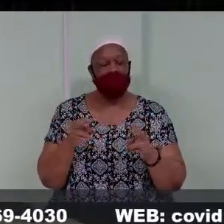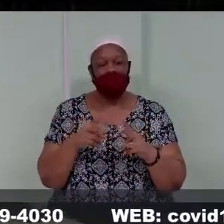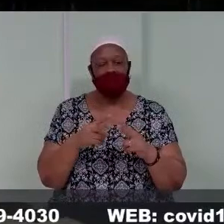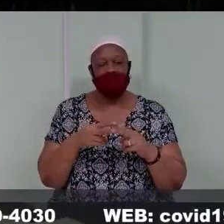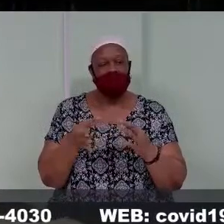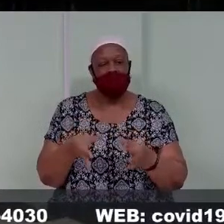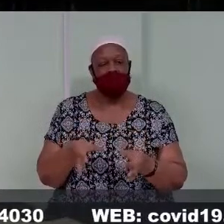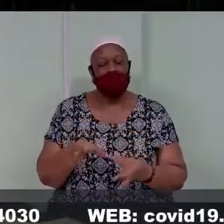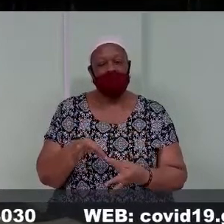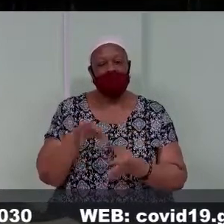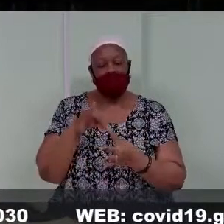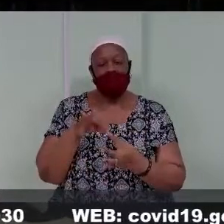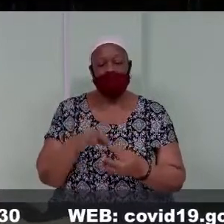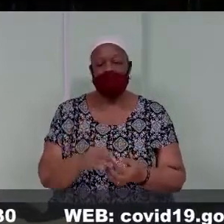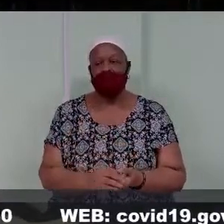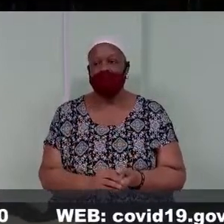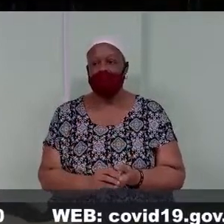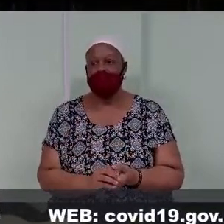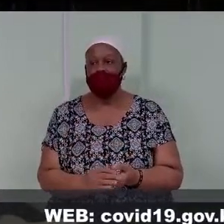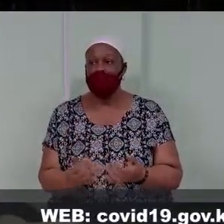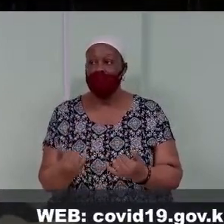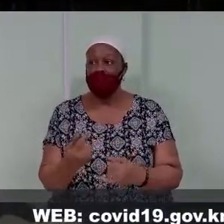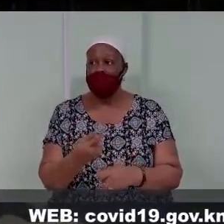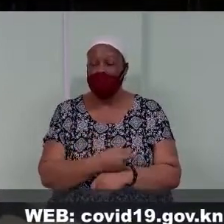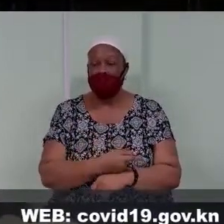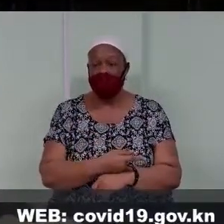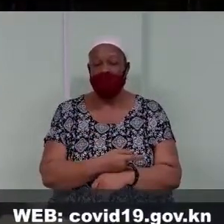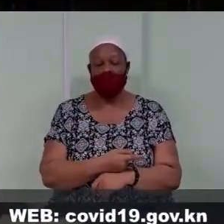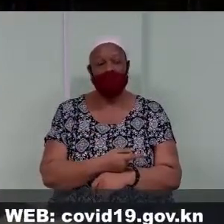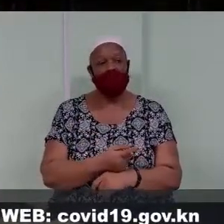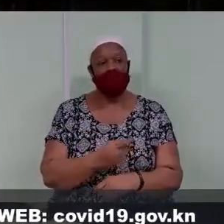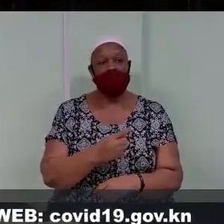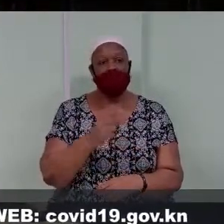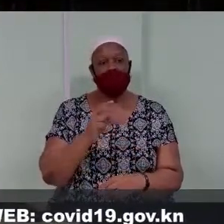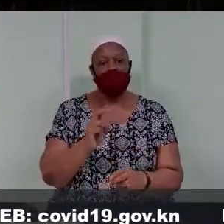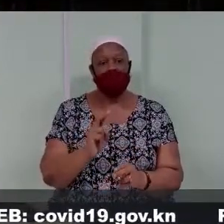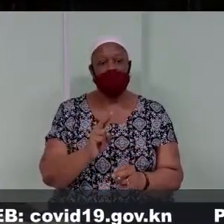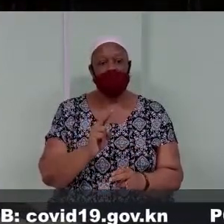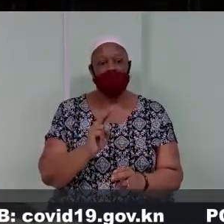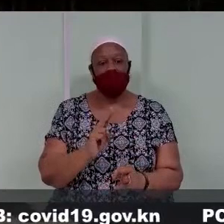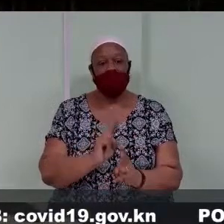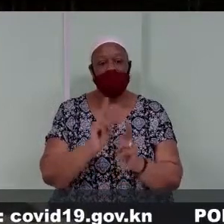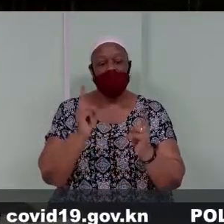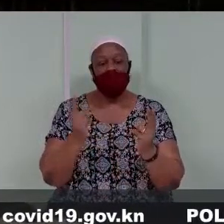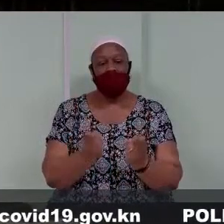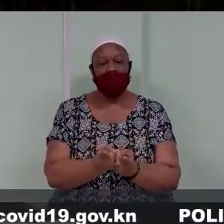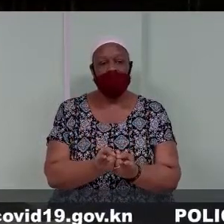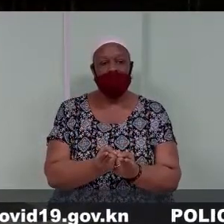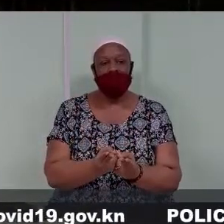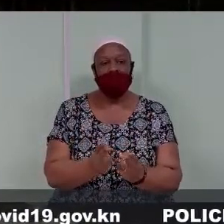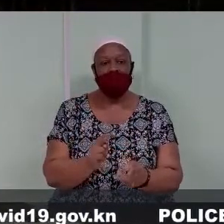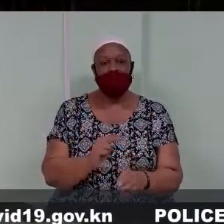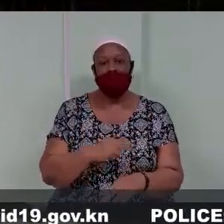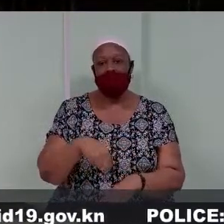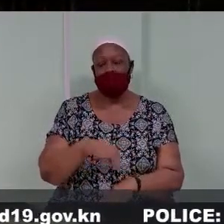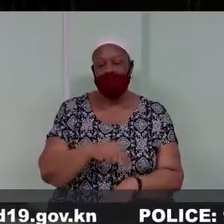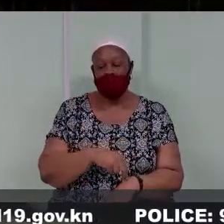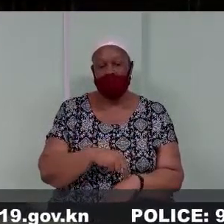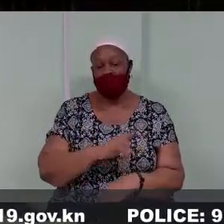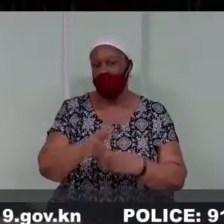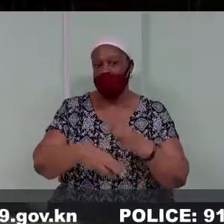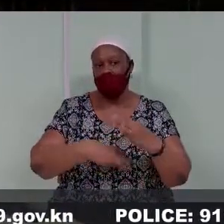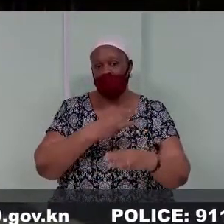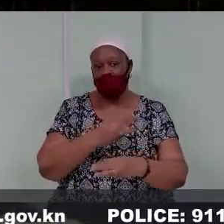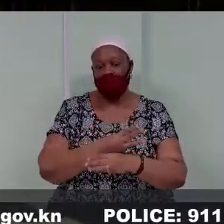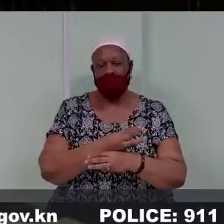is that day when the United Nations, the body, the